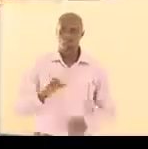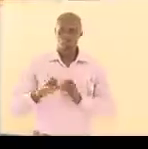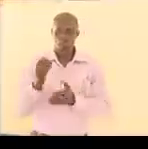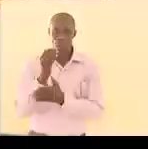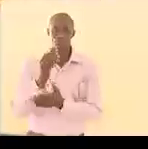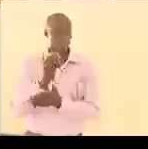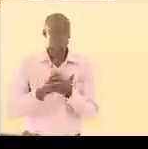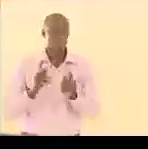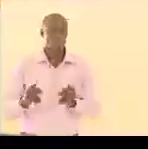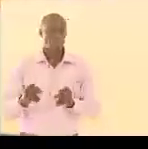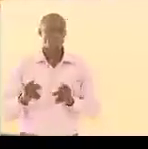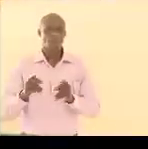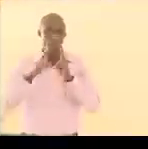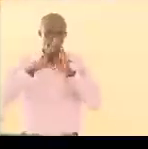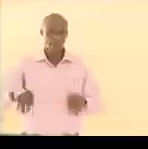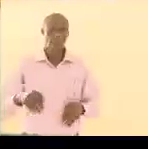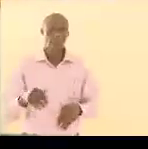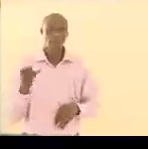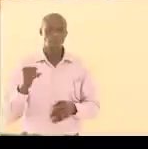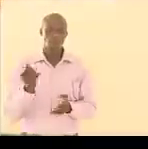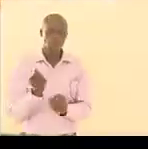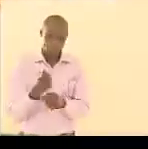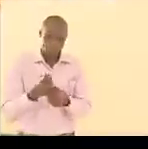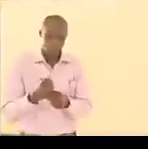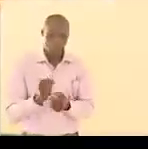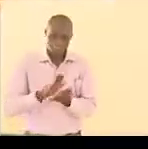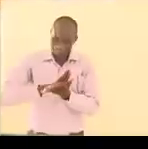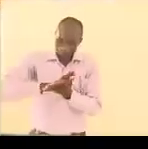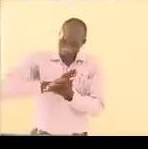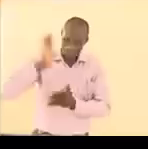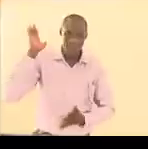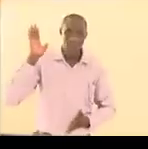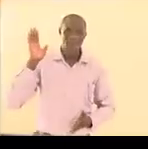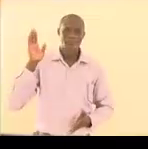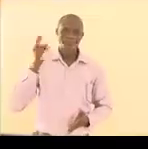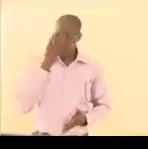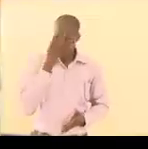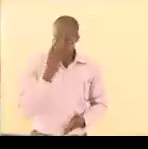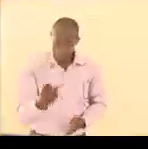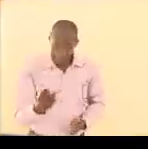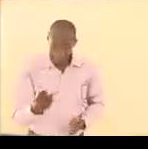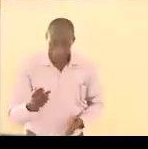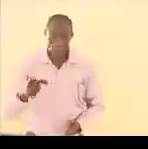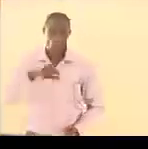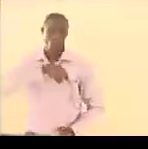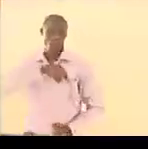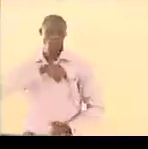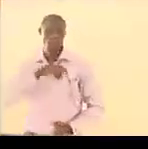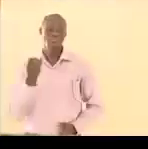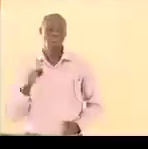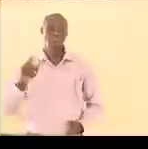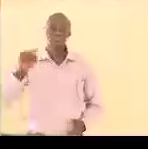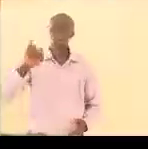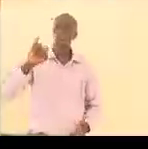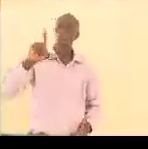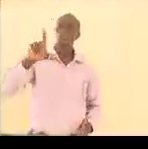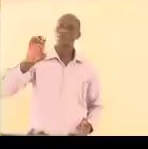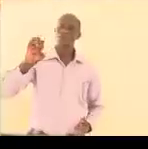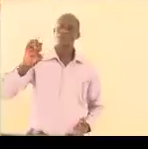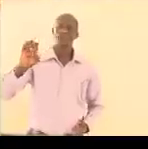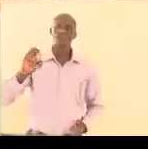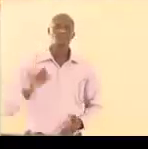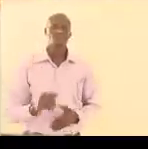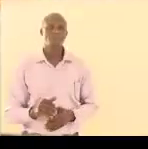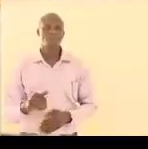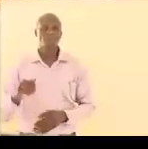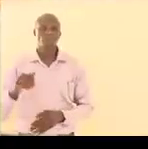I do see the way some people decorate the houses. I see the quality of tires they use at the,